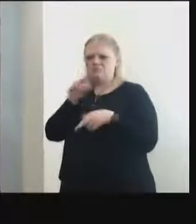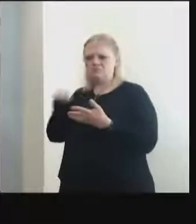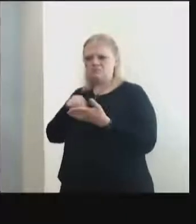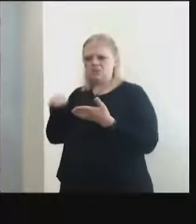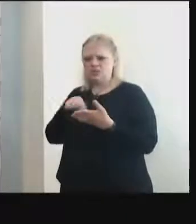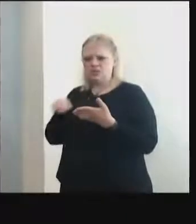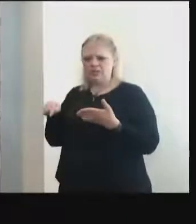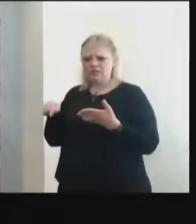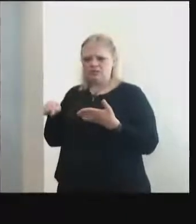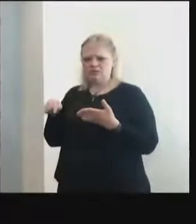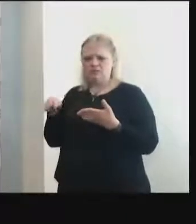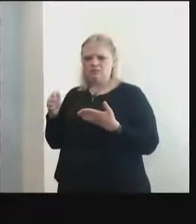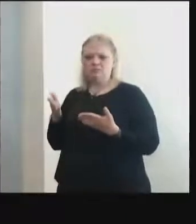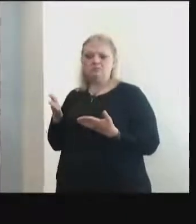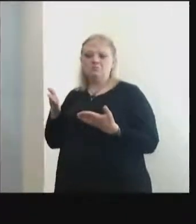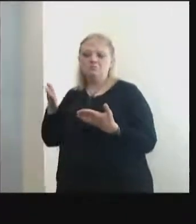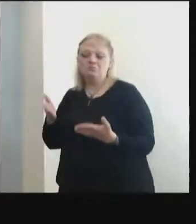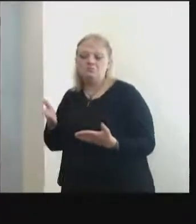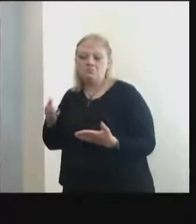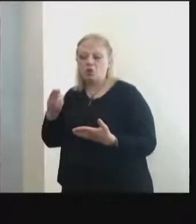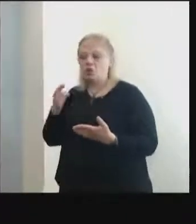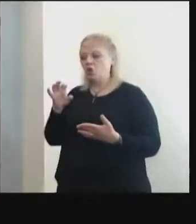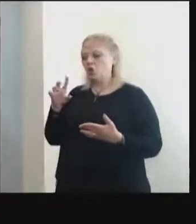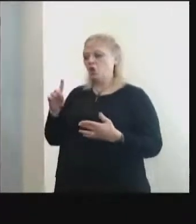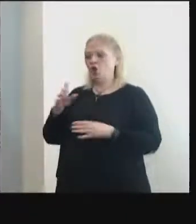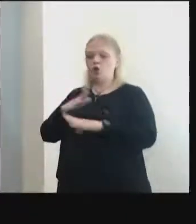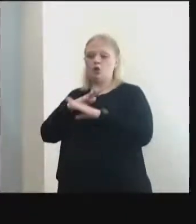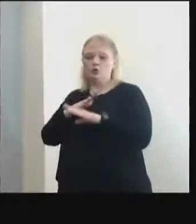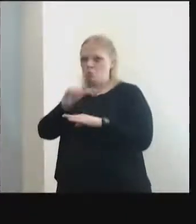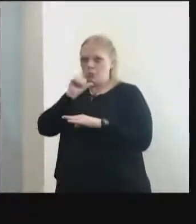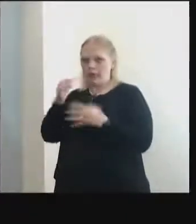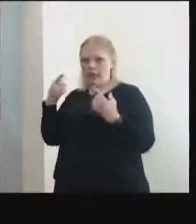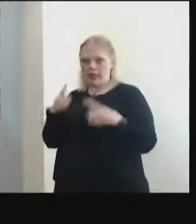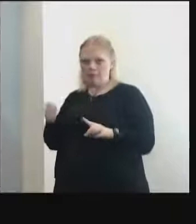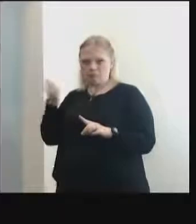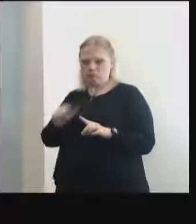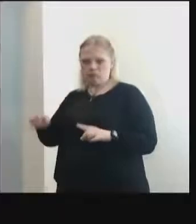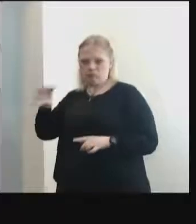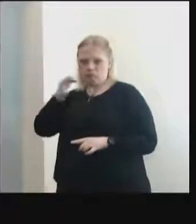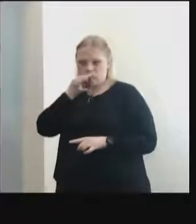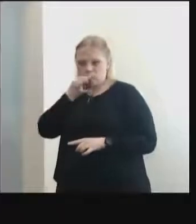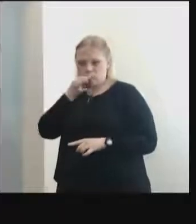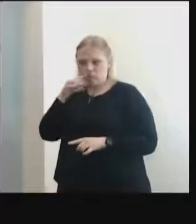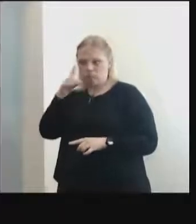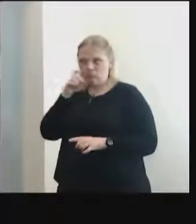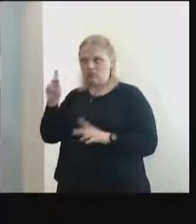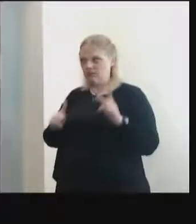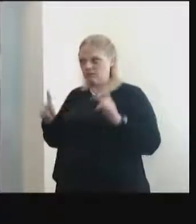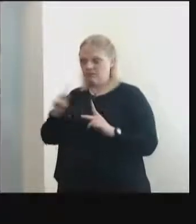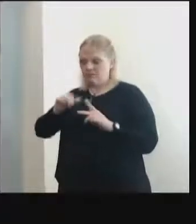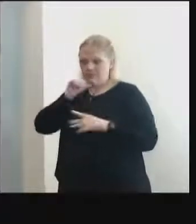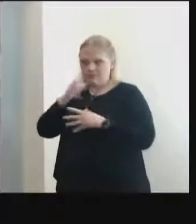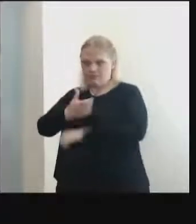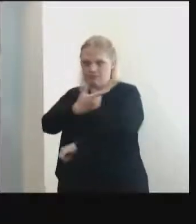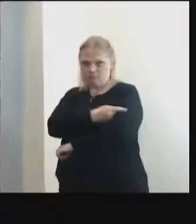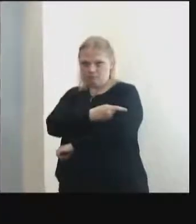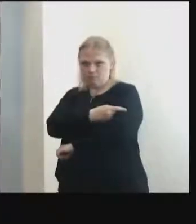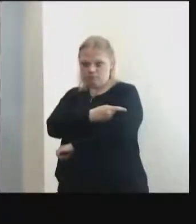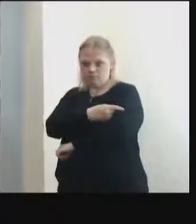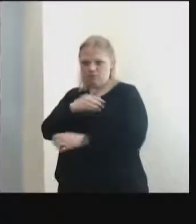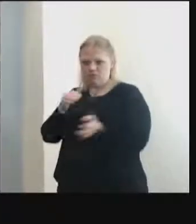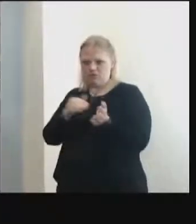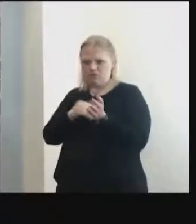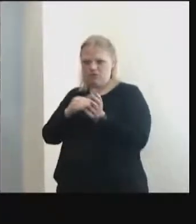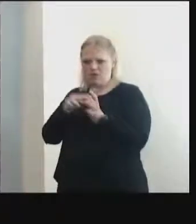that suggests that herd immunity isn't going to happen anytime soon because people just aren't getting vaccinated. From Dr.